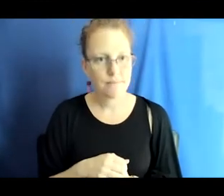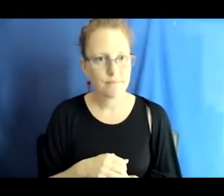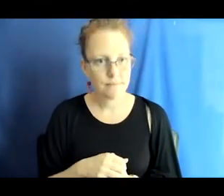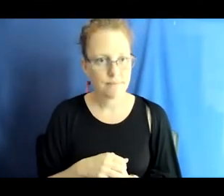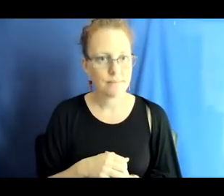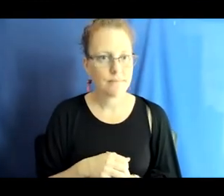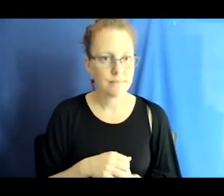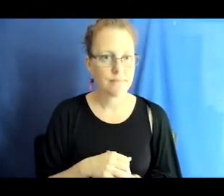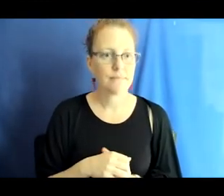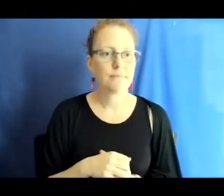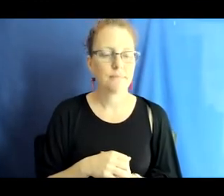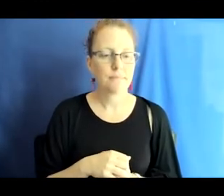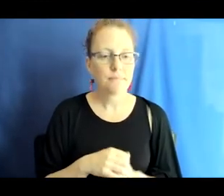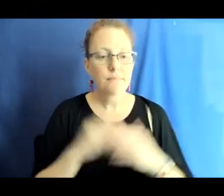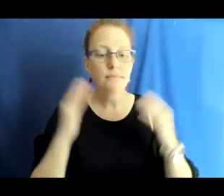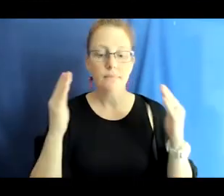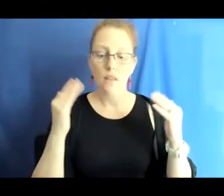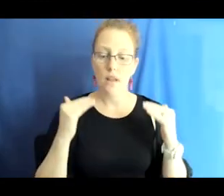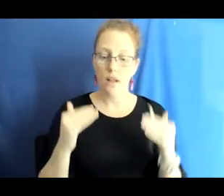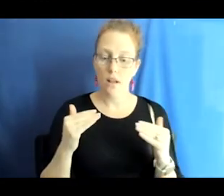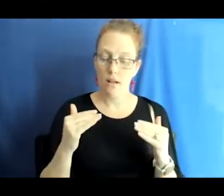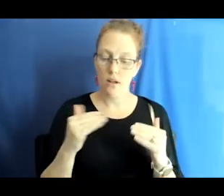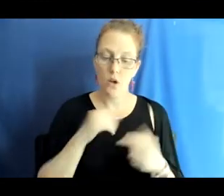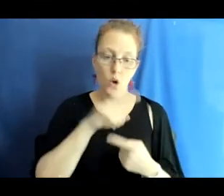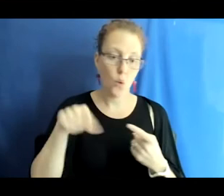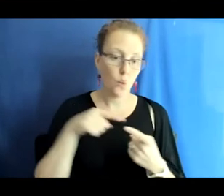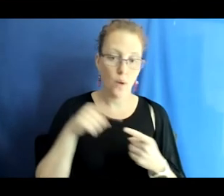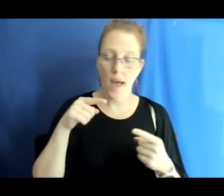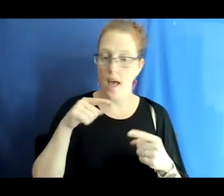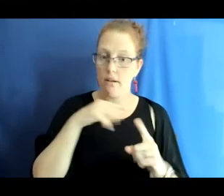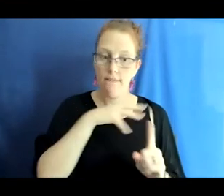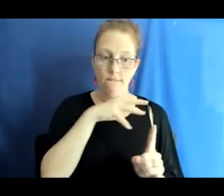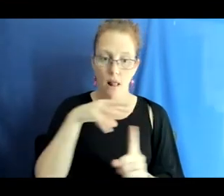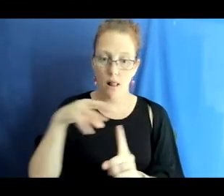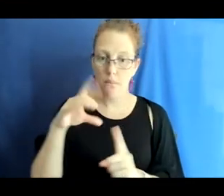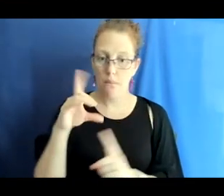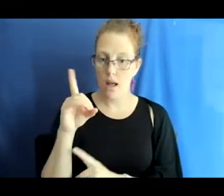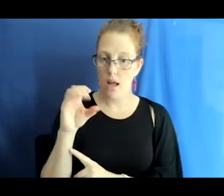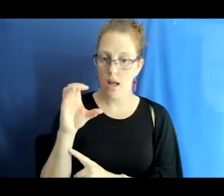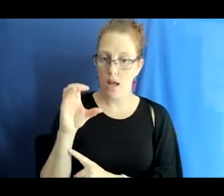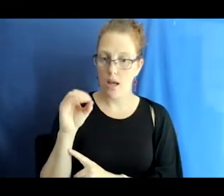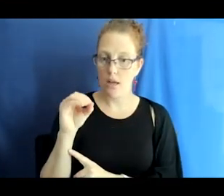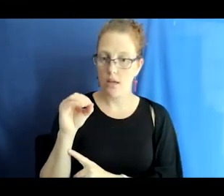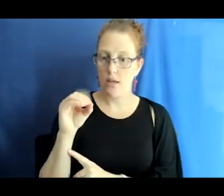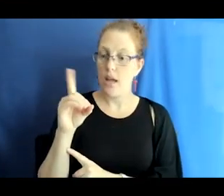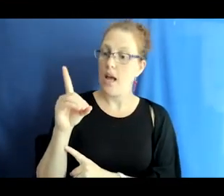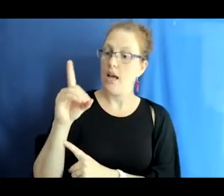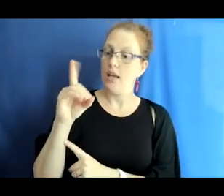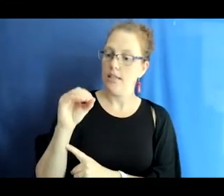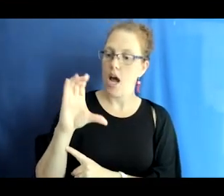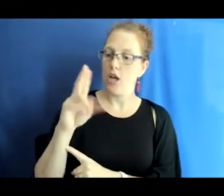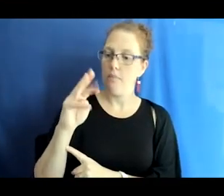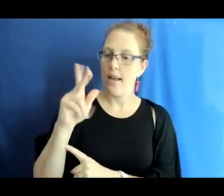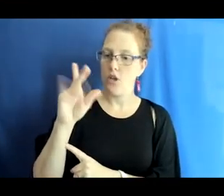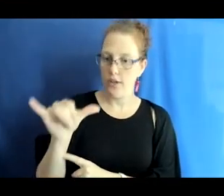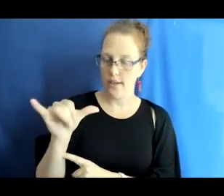In documentary film, you know, you never know what you're going to end up with in the end. And of course, in this case,